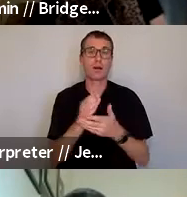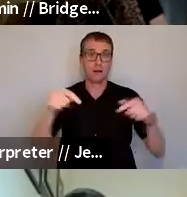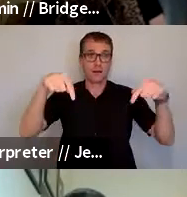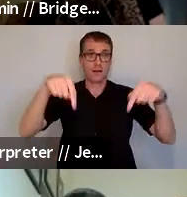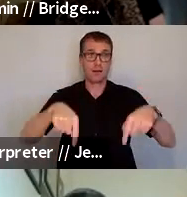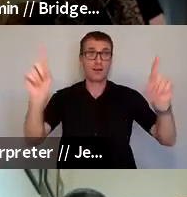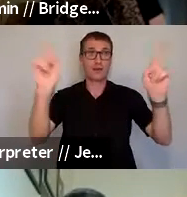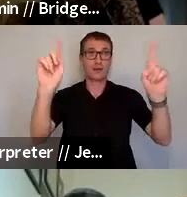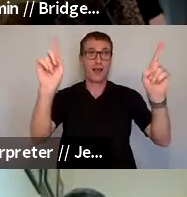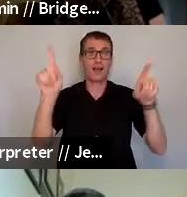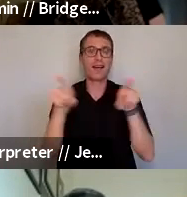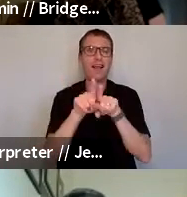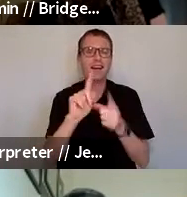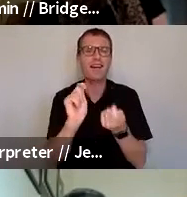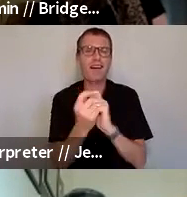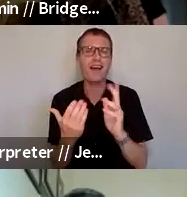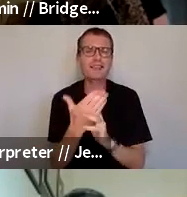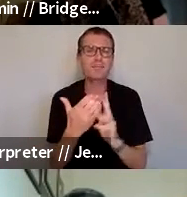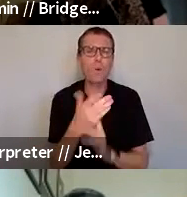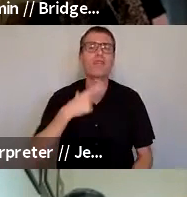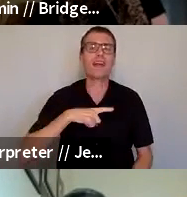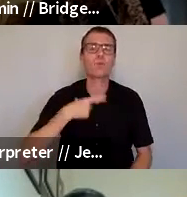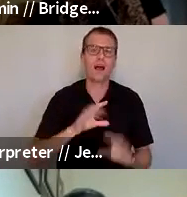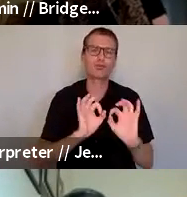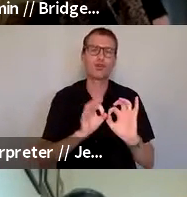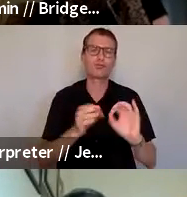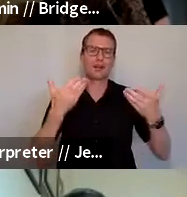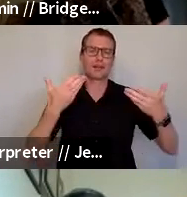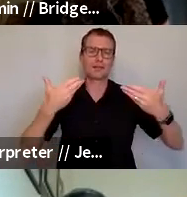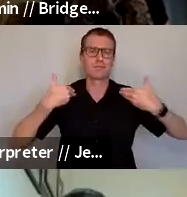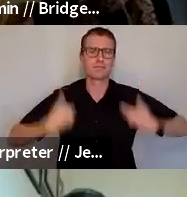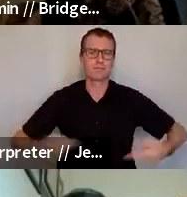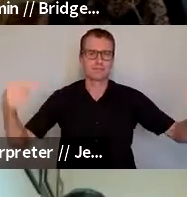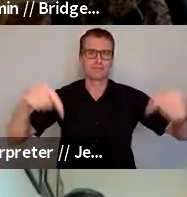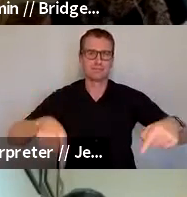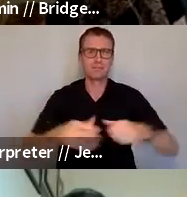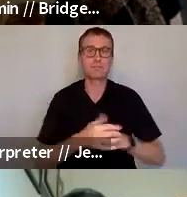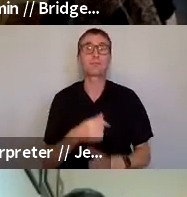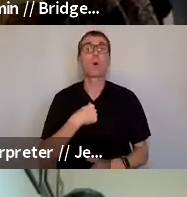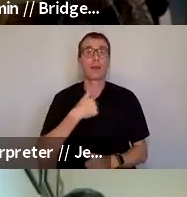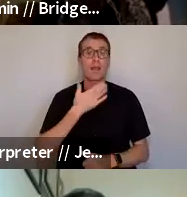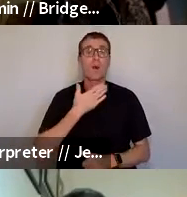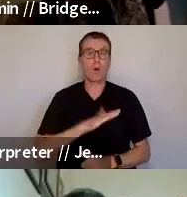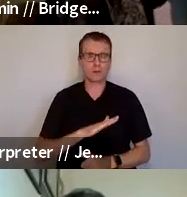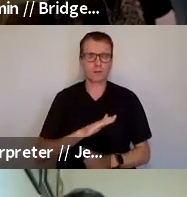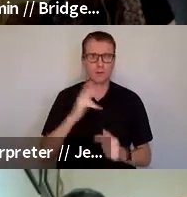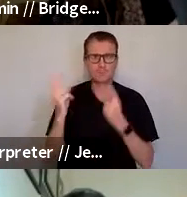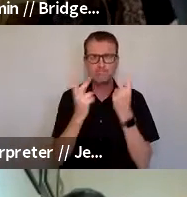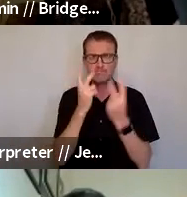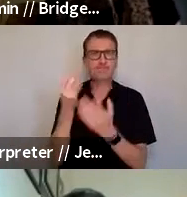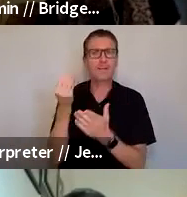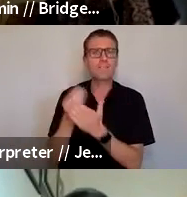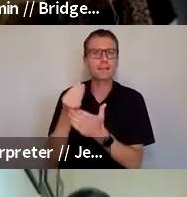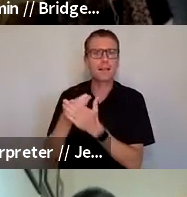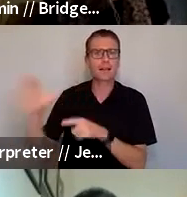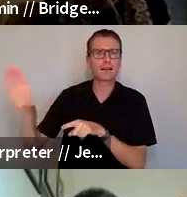invited Kelly and Jeremy here, and wanting to grow that as well. And so we will be looking at a funding avenue for